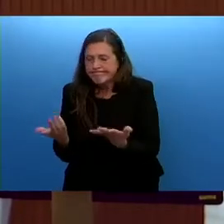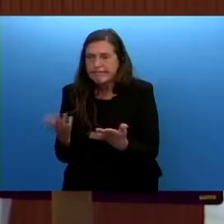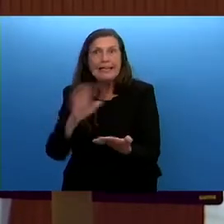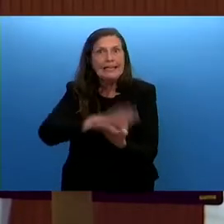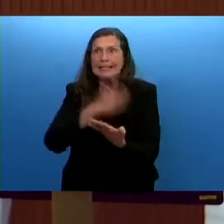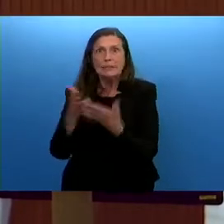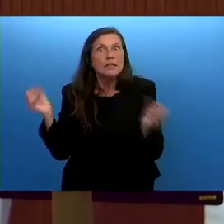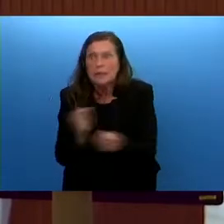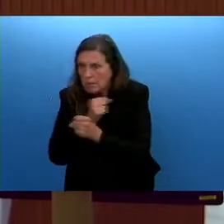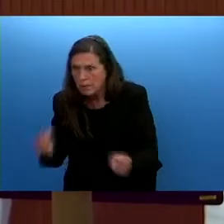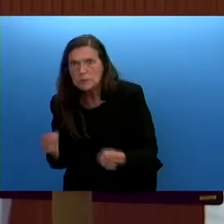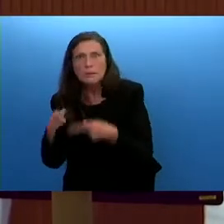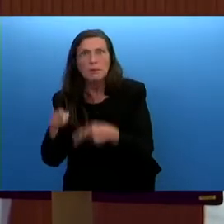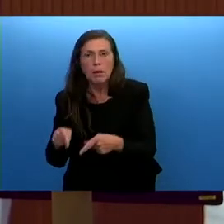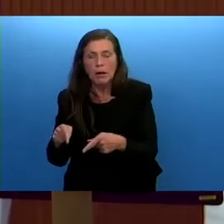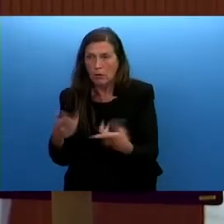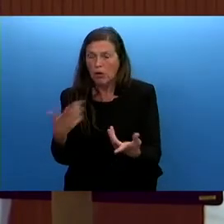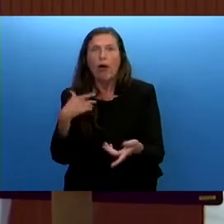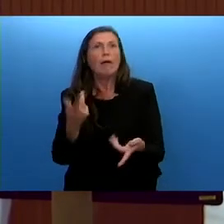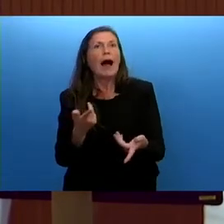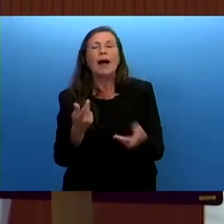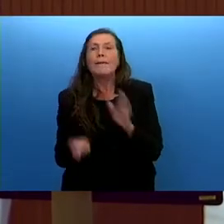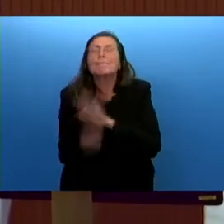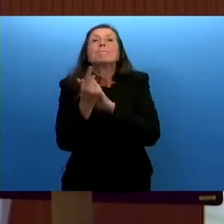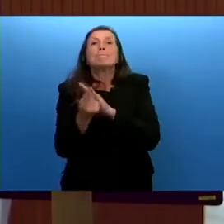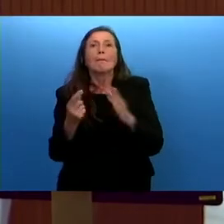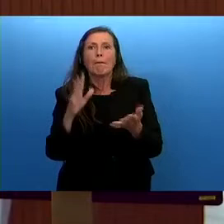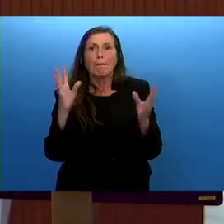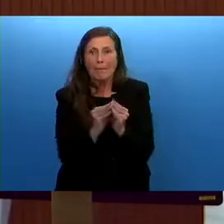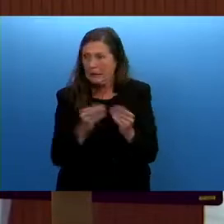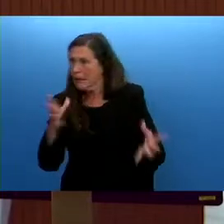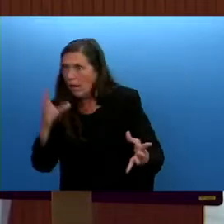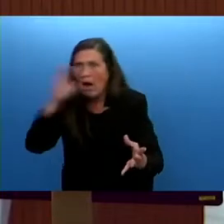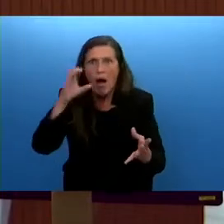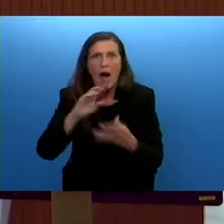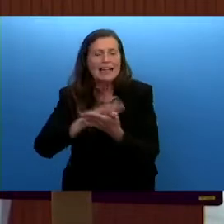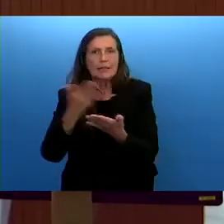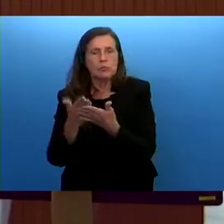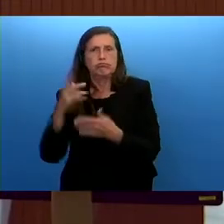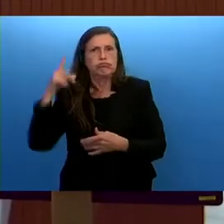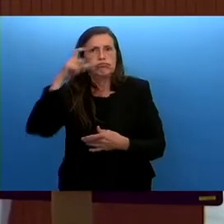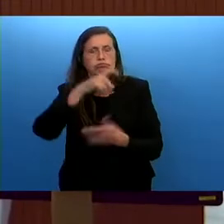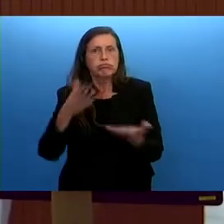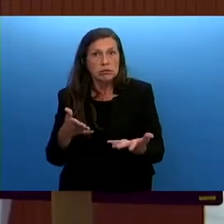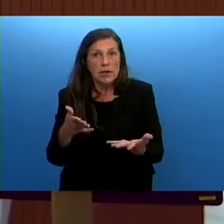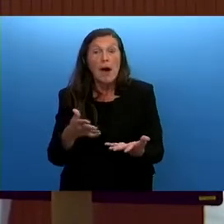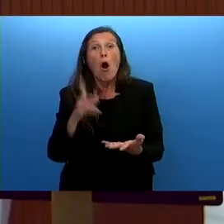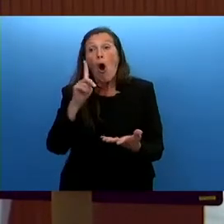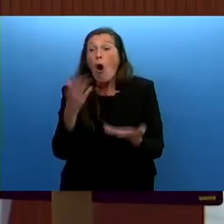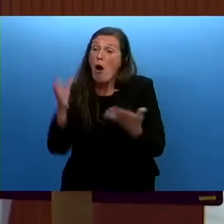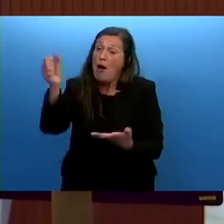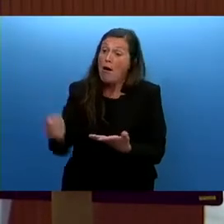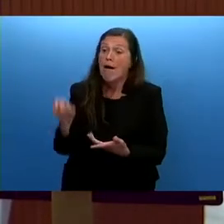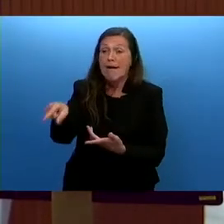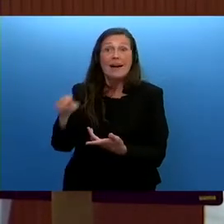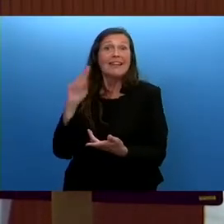is difficult to have ad hoc meeting with deaf representatives unless the deaf representative bring their own